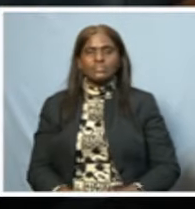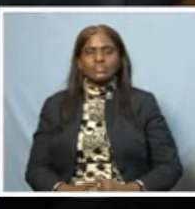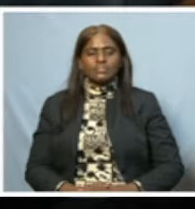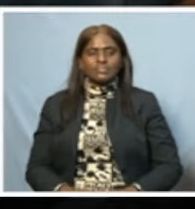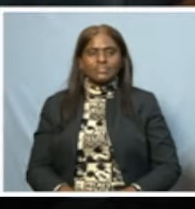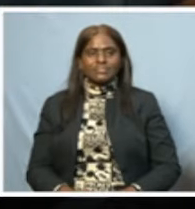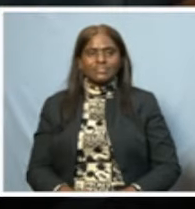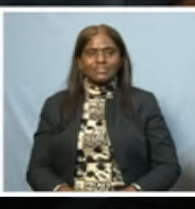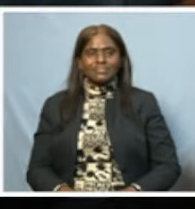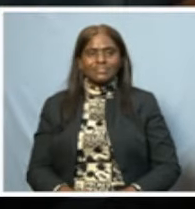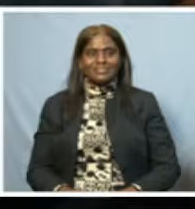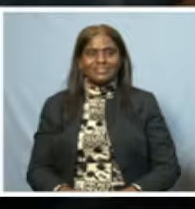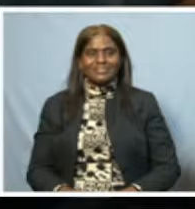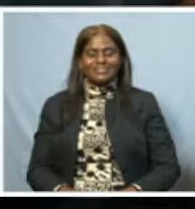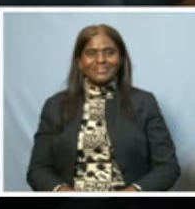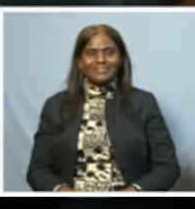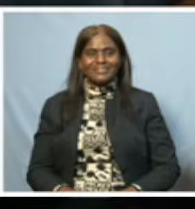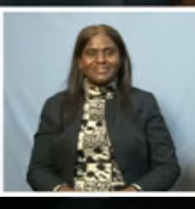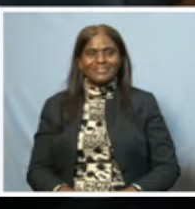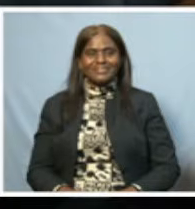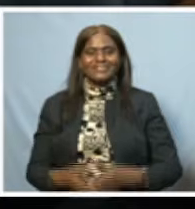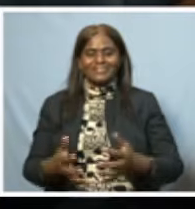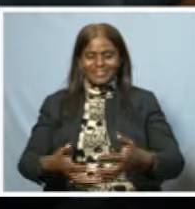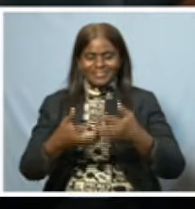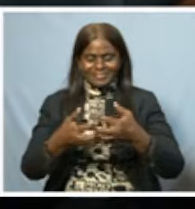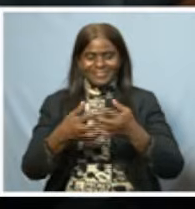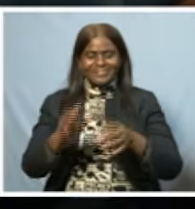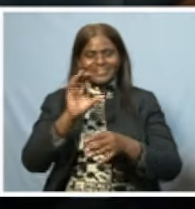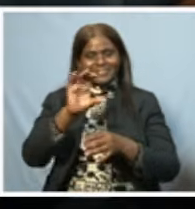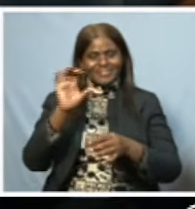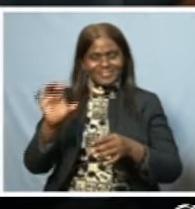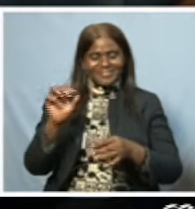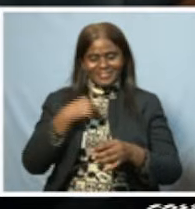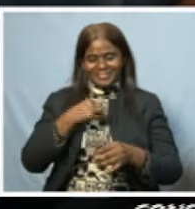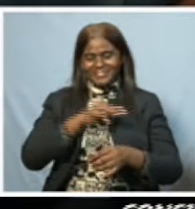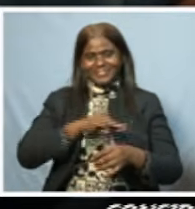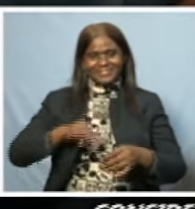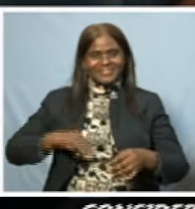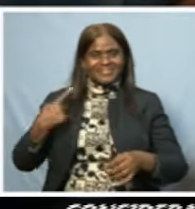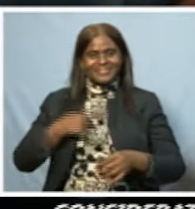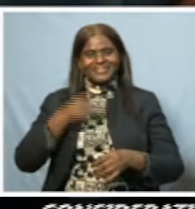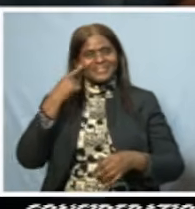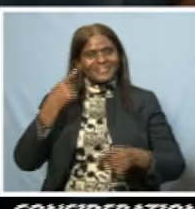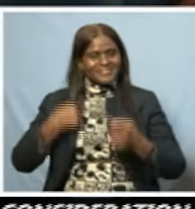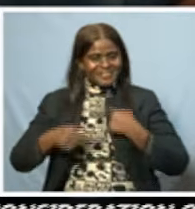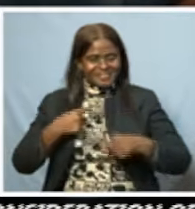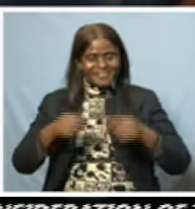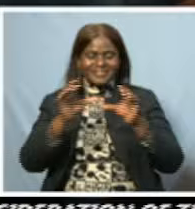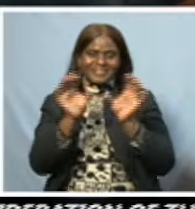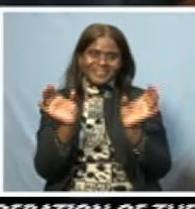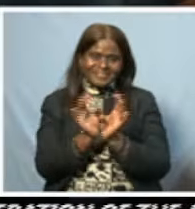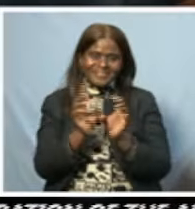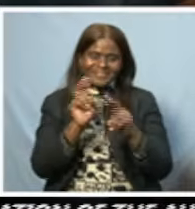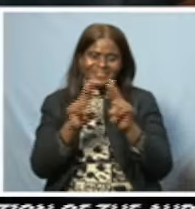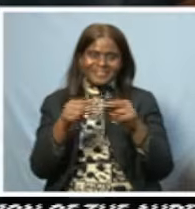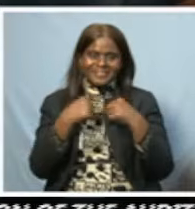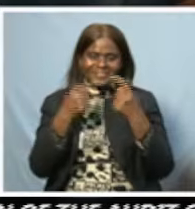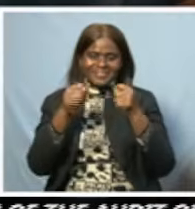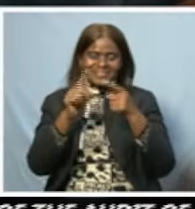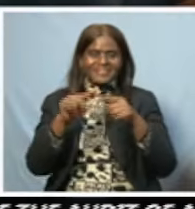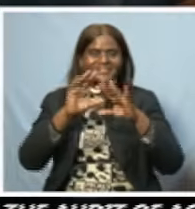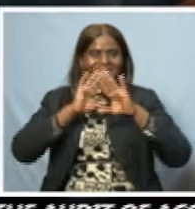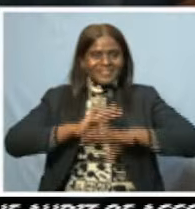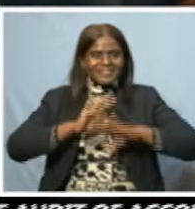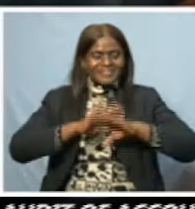went straight to the questions. Engineer Christopher Kangombe, Member of Parliament for Kamfinsa constituency. Chair, I'm trying to settle